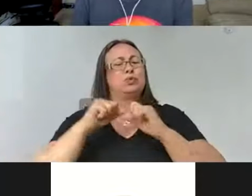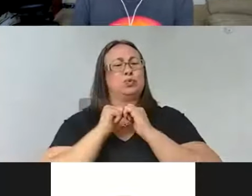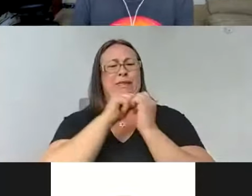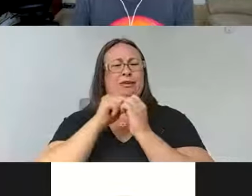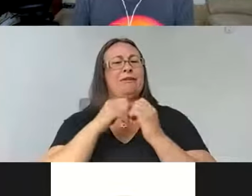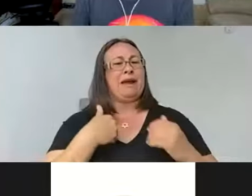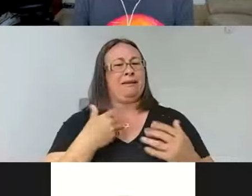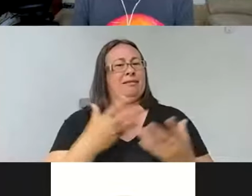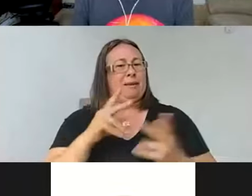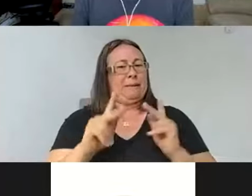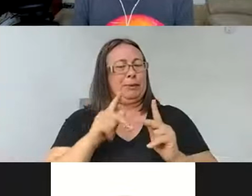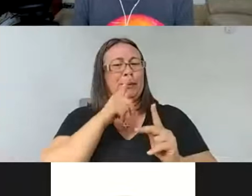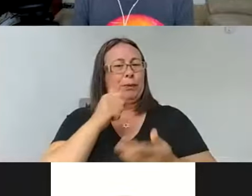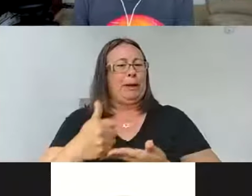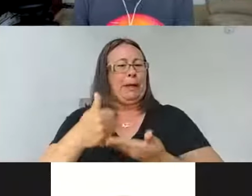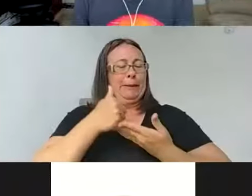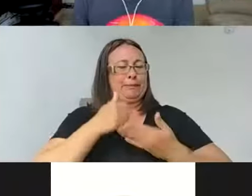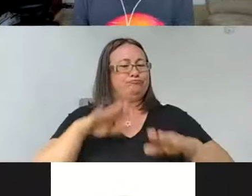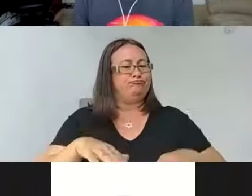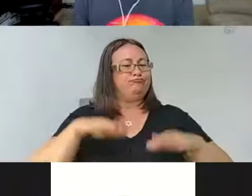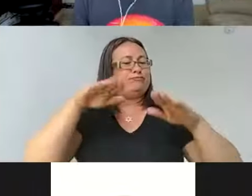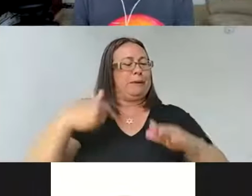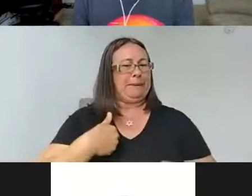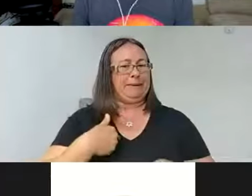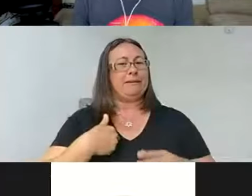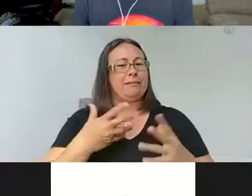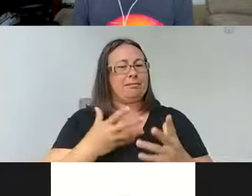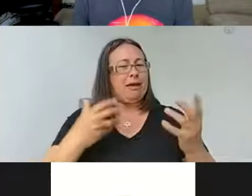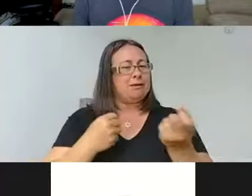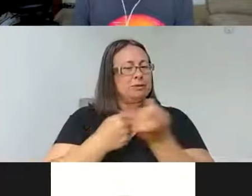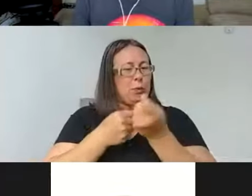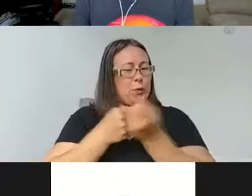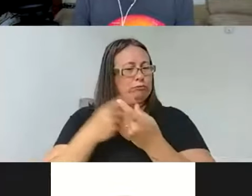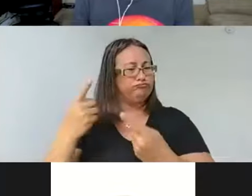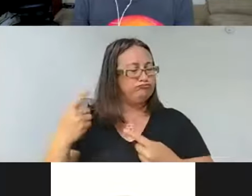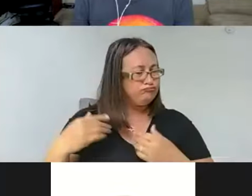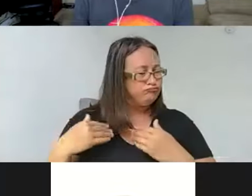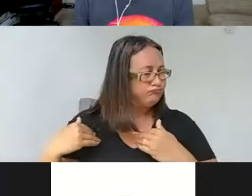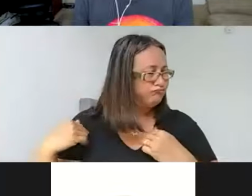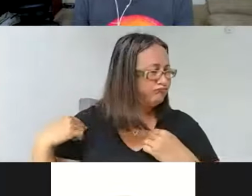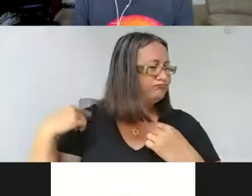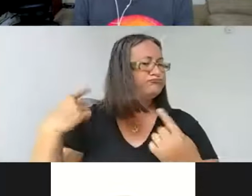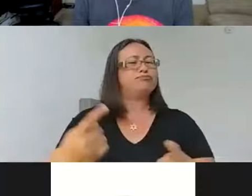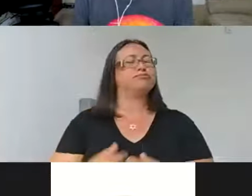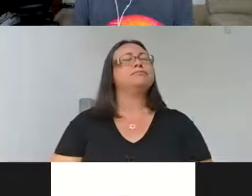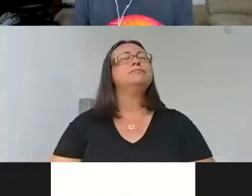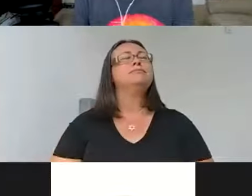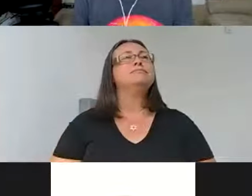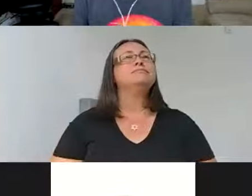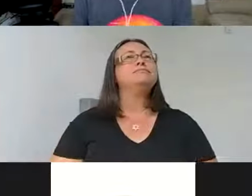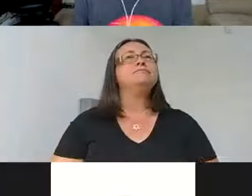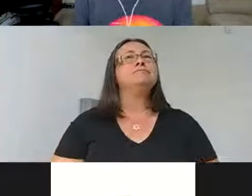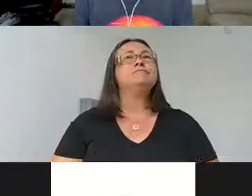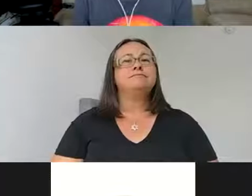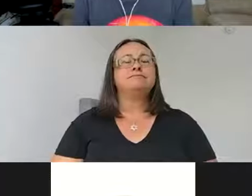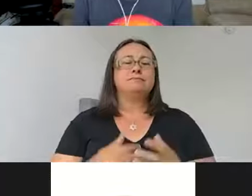me. And I had a lot of support, all along the way when I was a kid, and in a lot